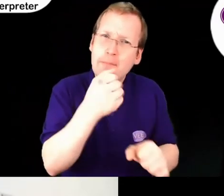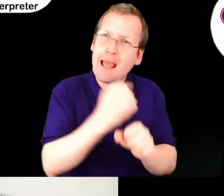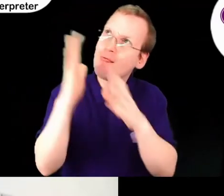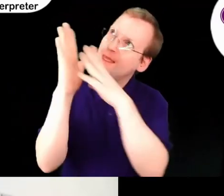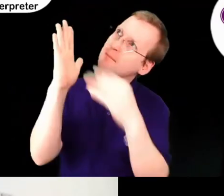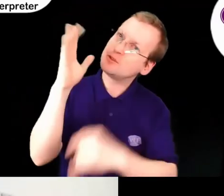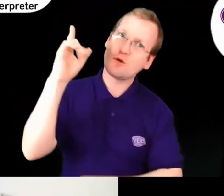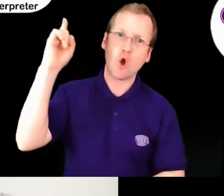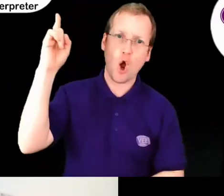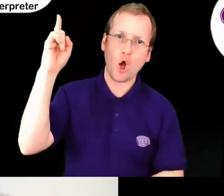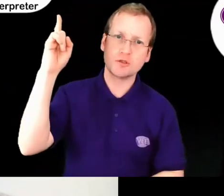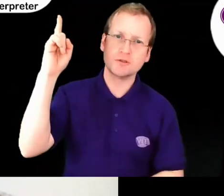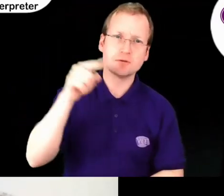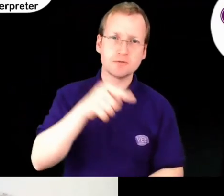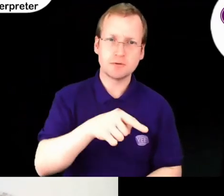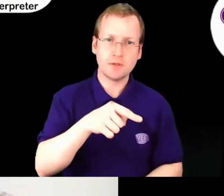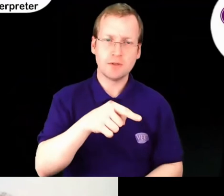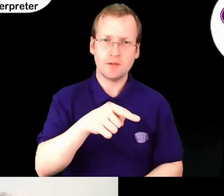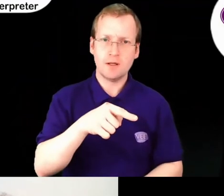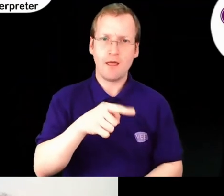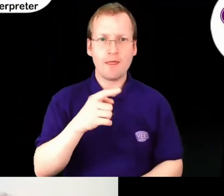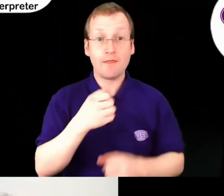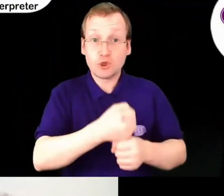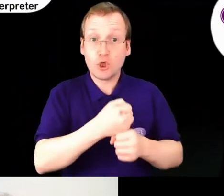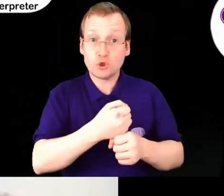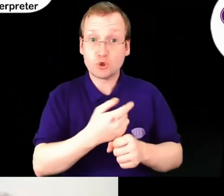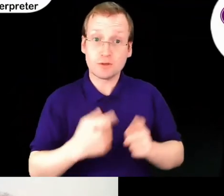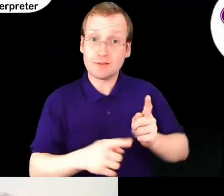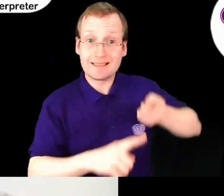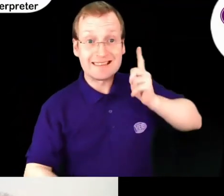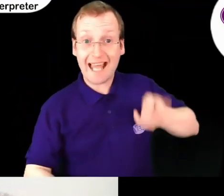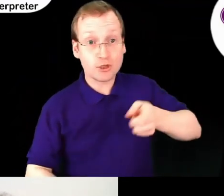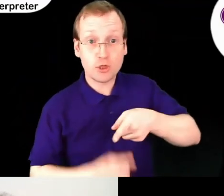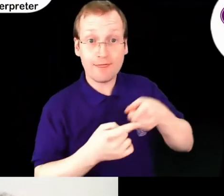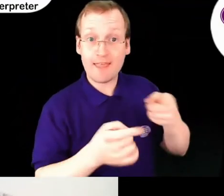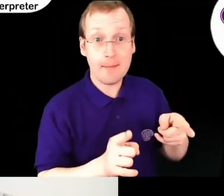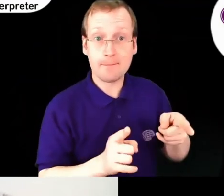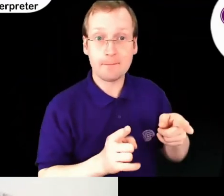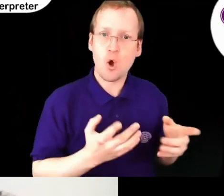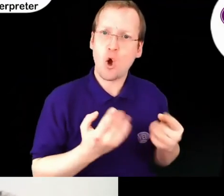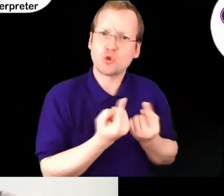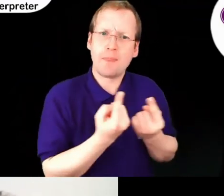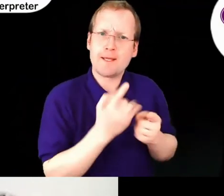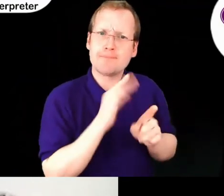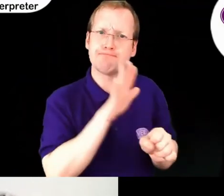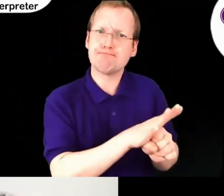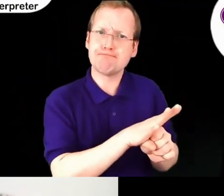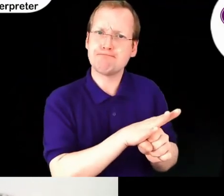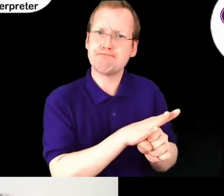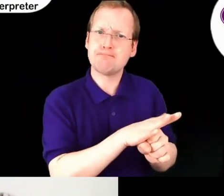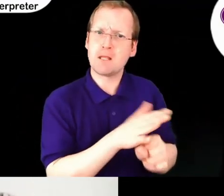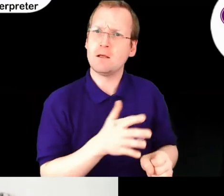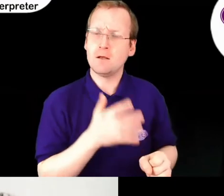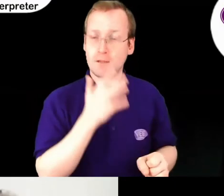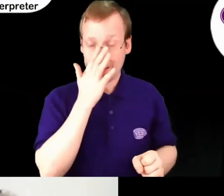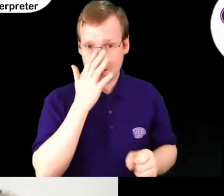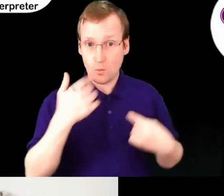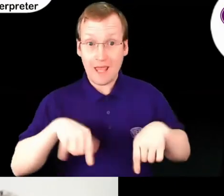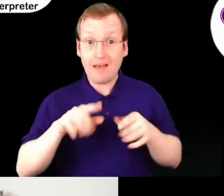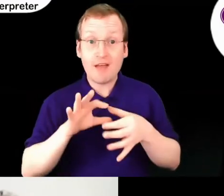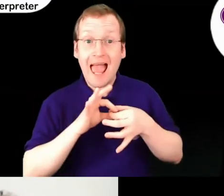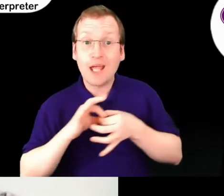to have either a sanction put on it or some kind of discipline. Now, we don't have an ecumenical